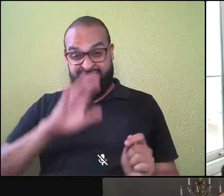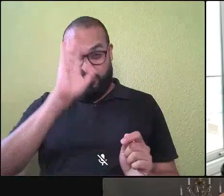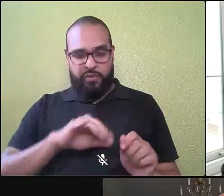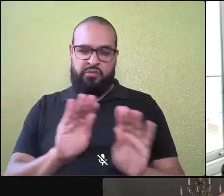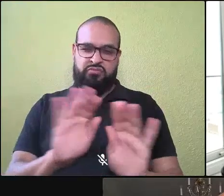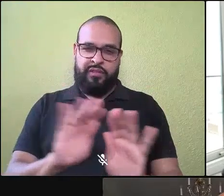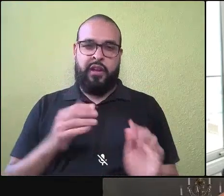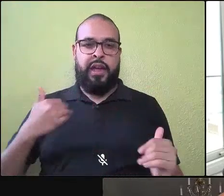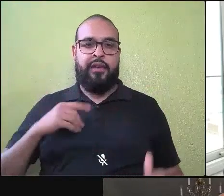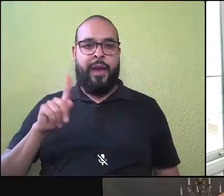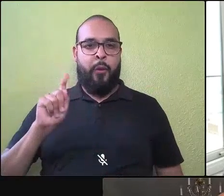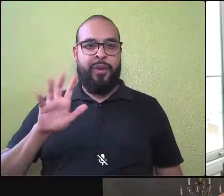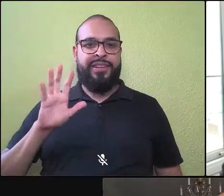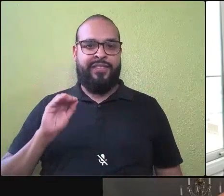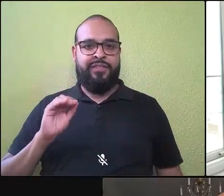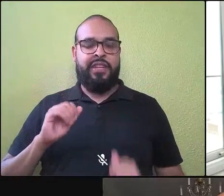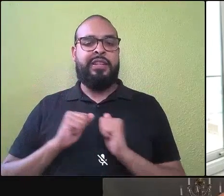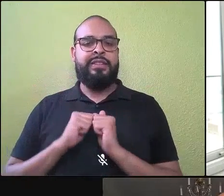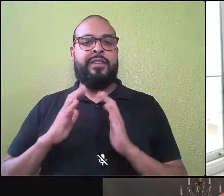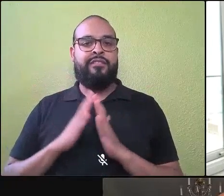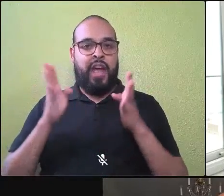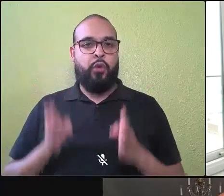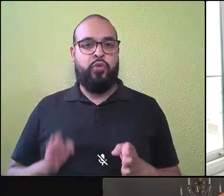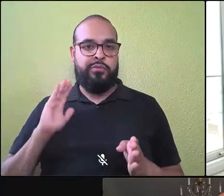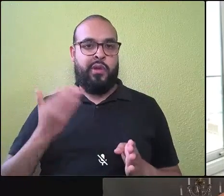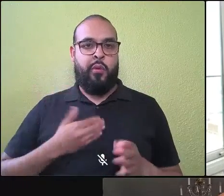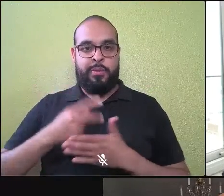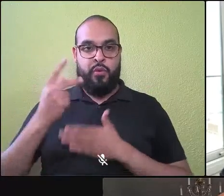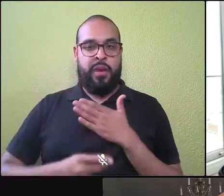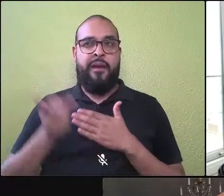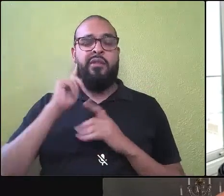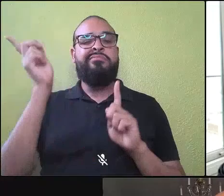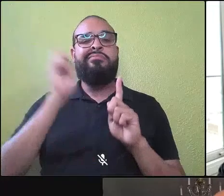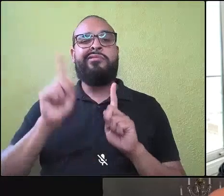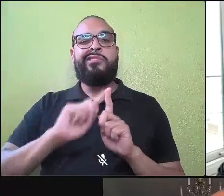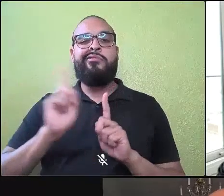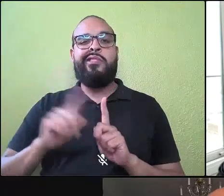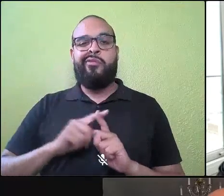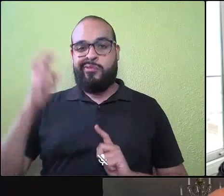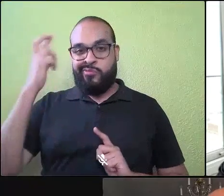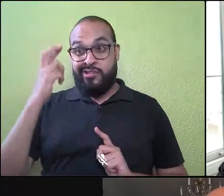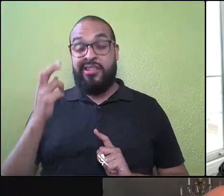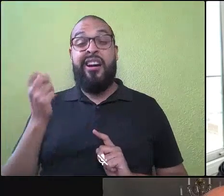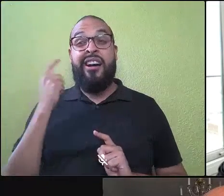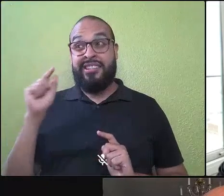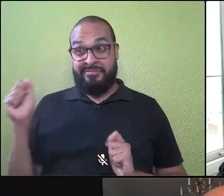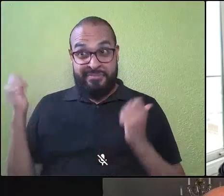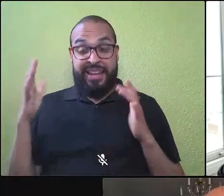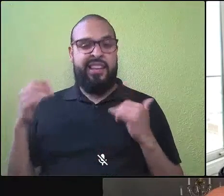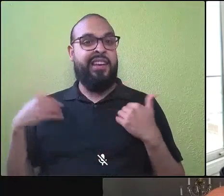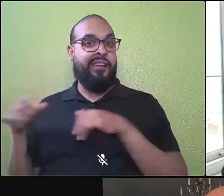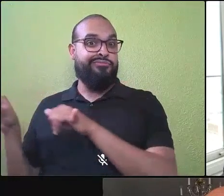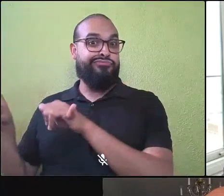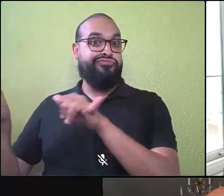program from about 20 different states. And a lot of them are going through the same issues, but they just don't know it. It's the hero's journey.